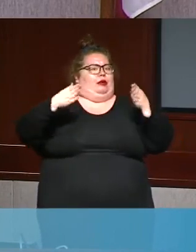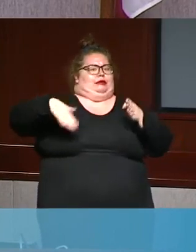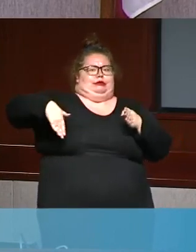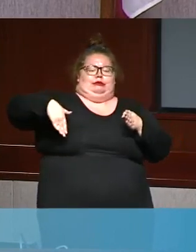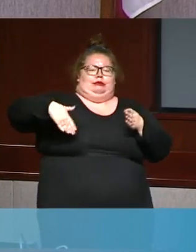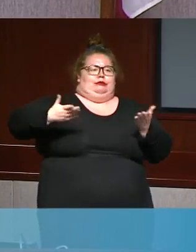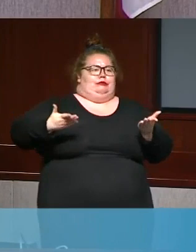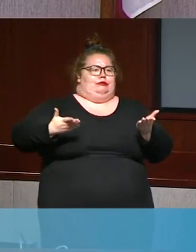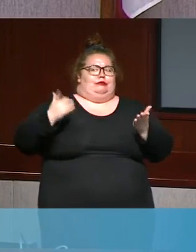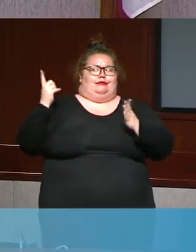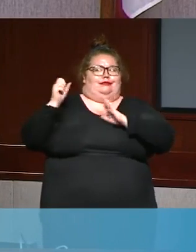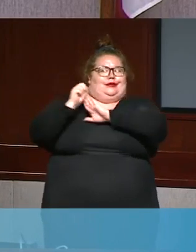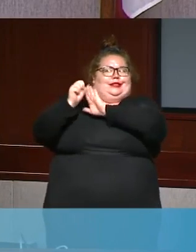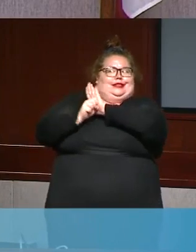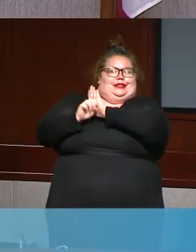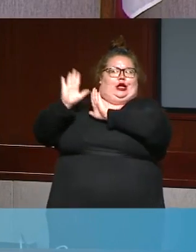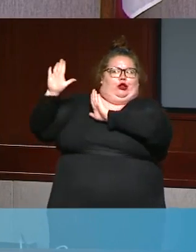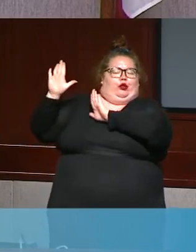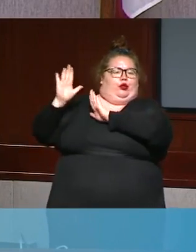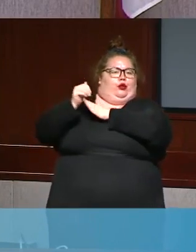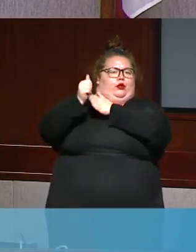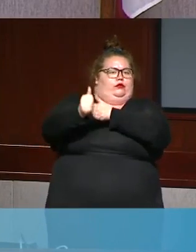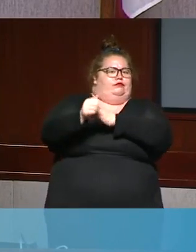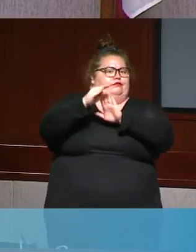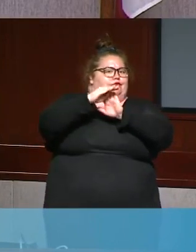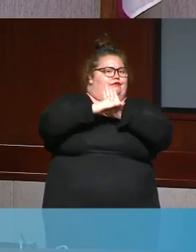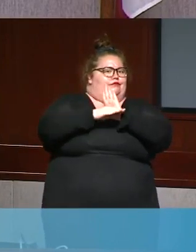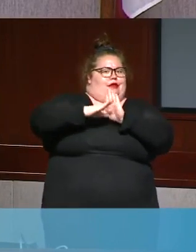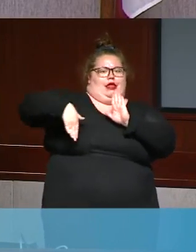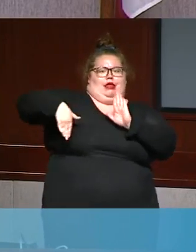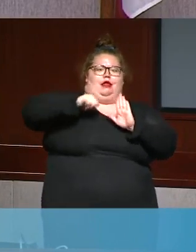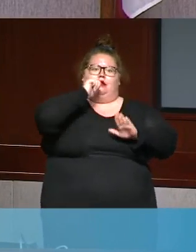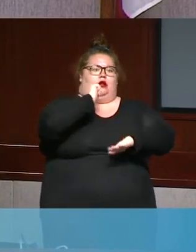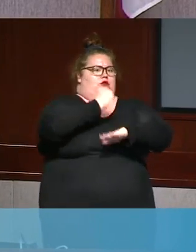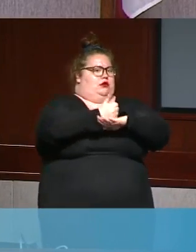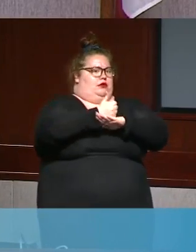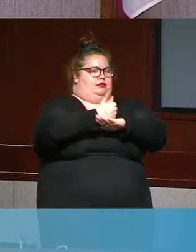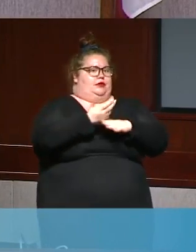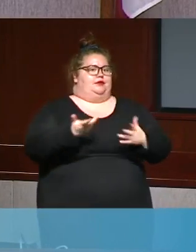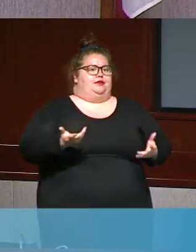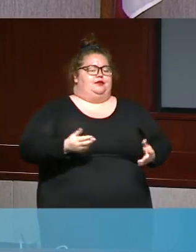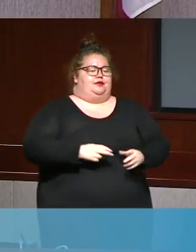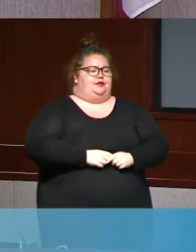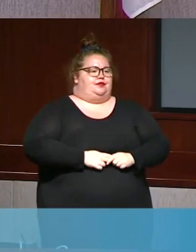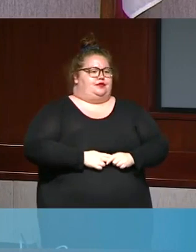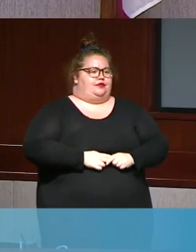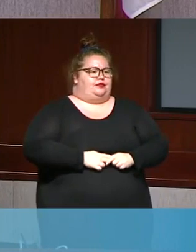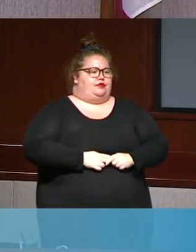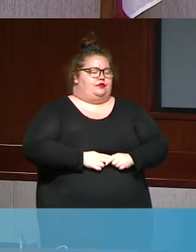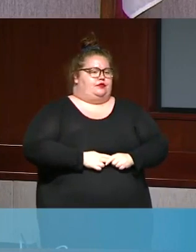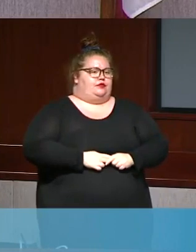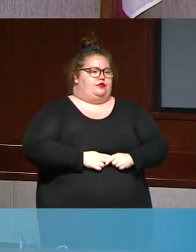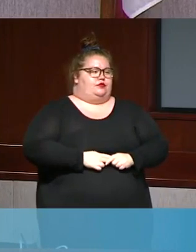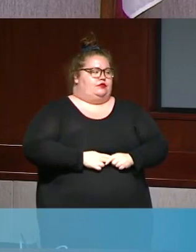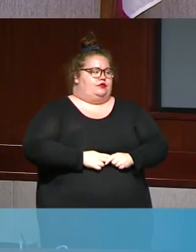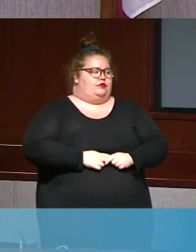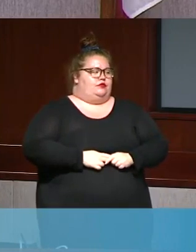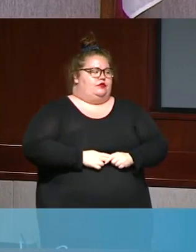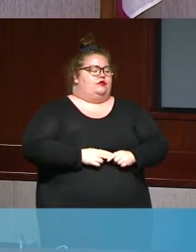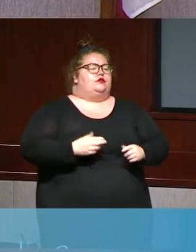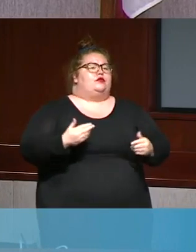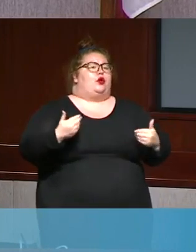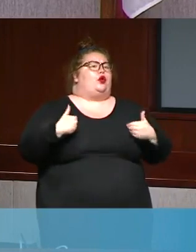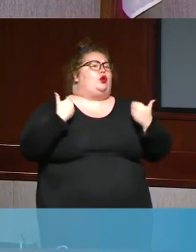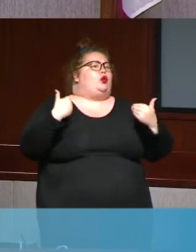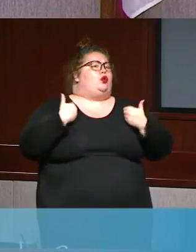state's current directives. They have not issued guidelines for you. Youth sports. These are organized activities, organized